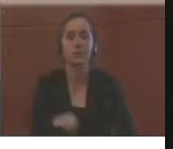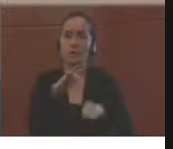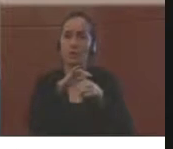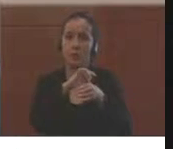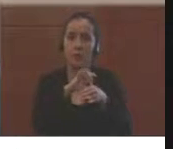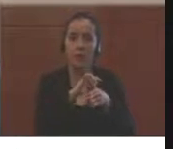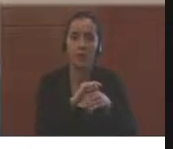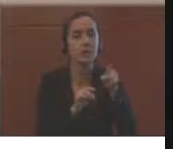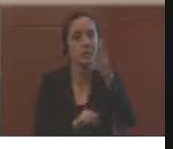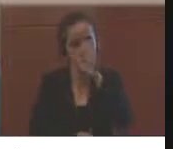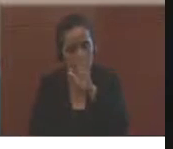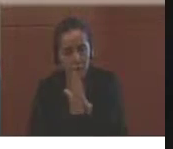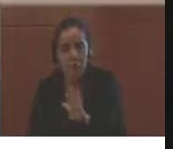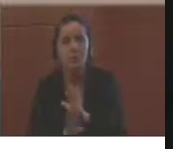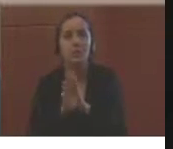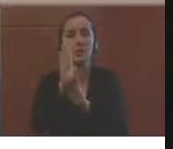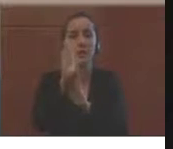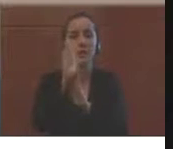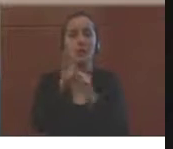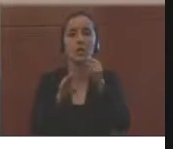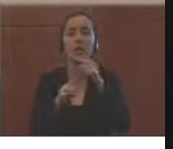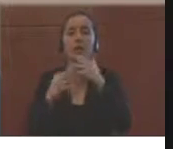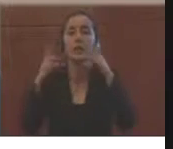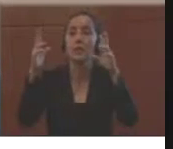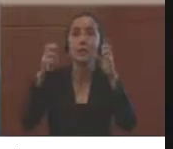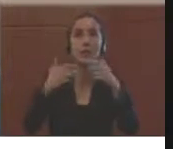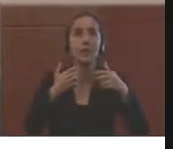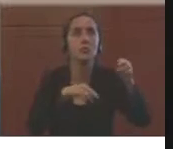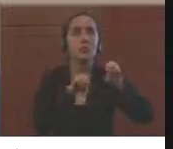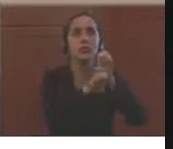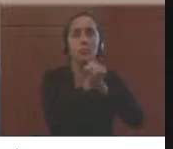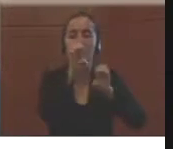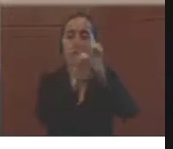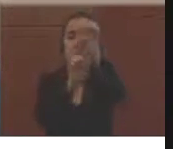of sustainable development as frontline governments.